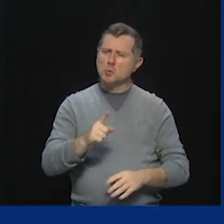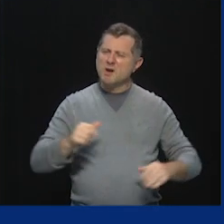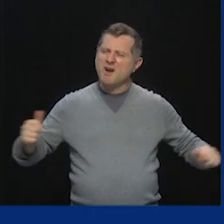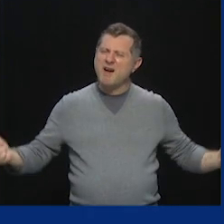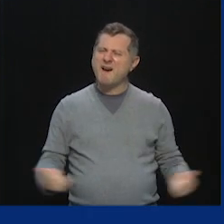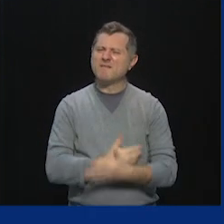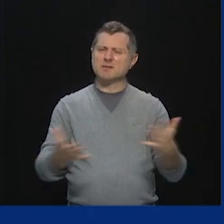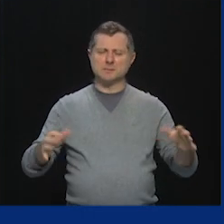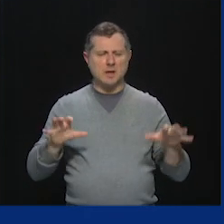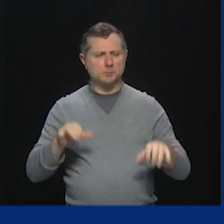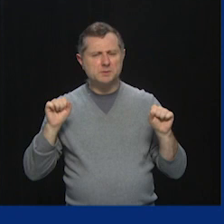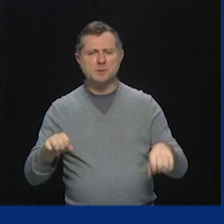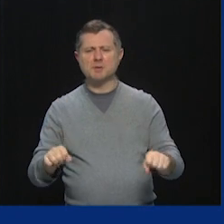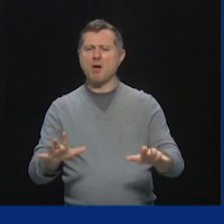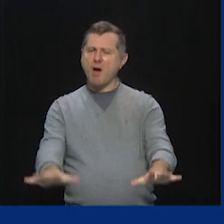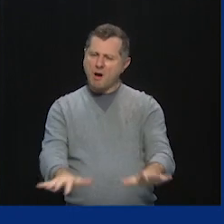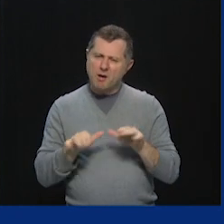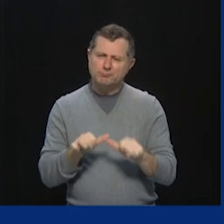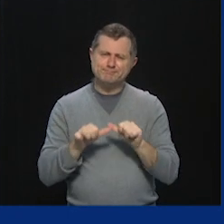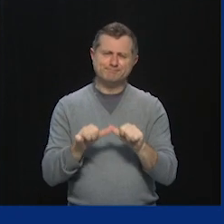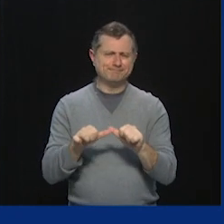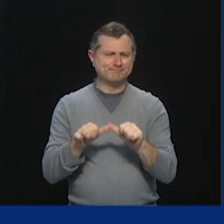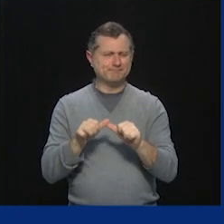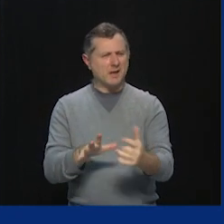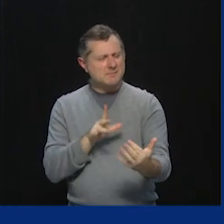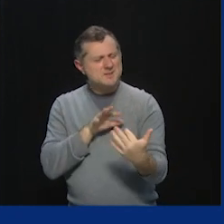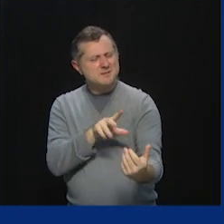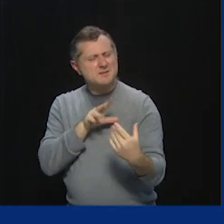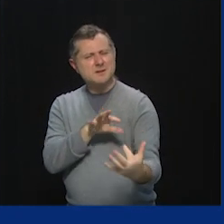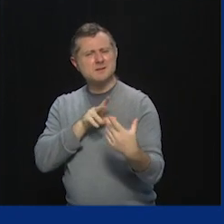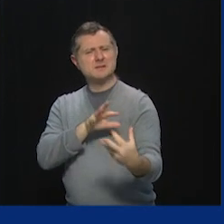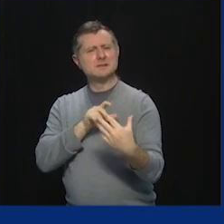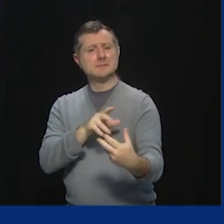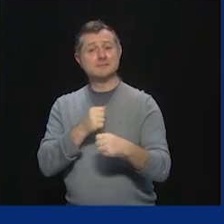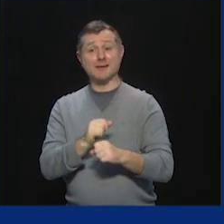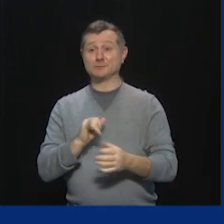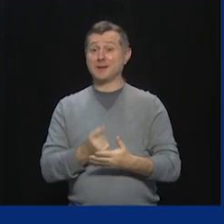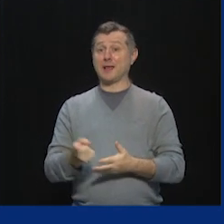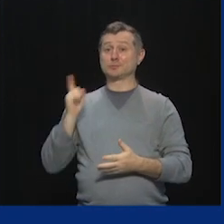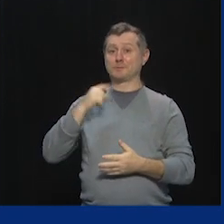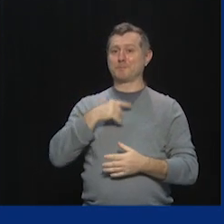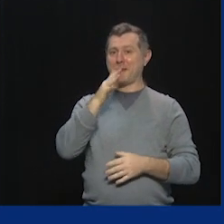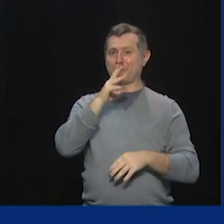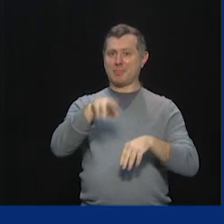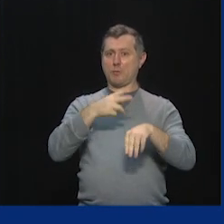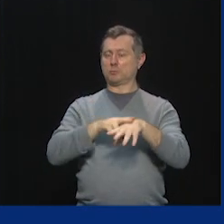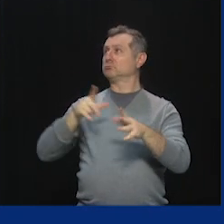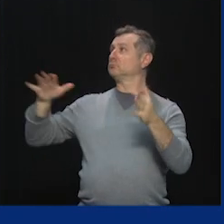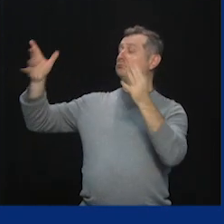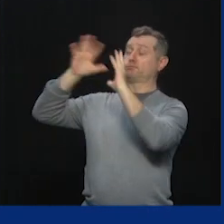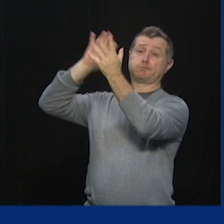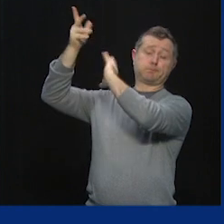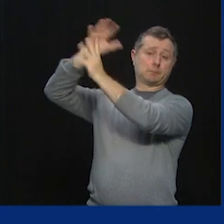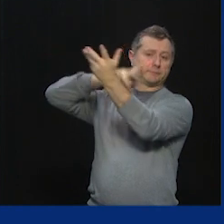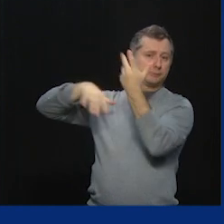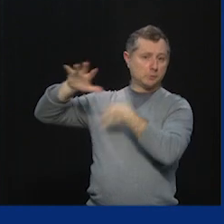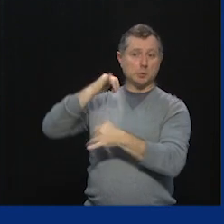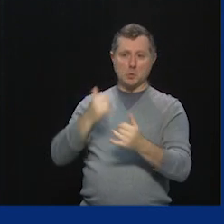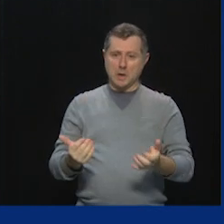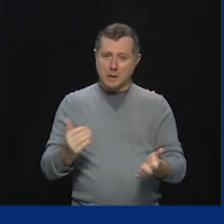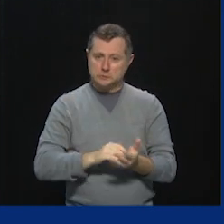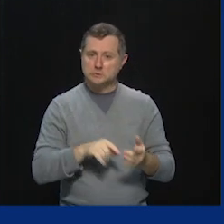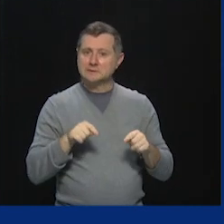battle. I feel like we're always in battle mode. Last week it was Mother Nature we were battling, and now we're fighting the forces of nature again that have